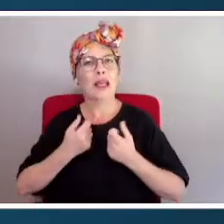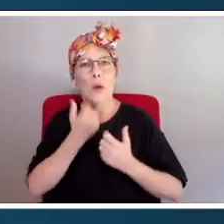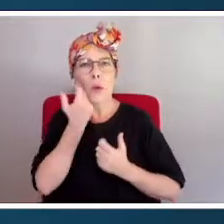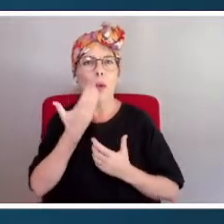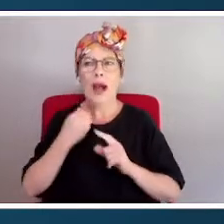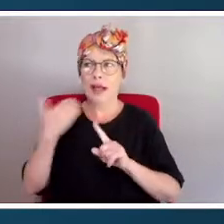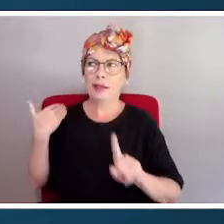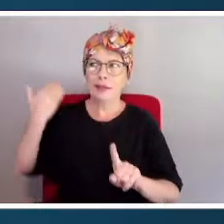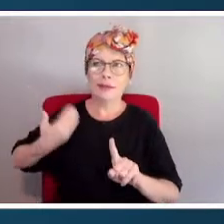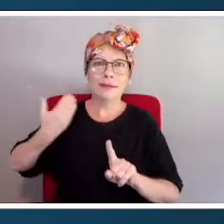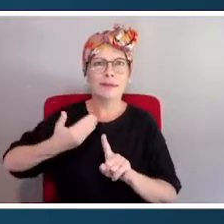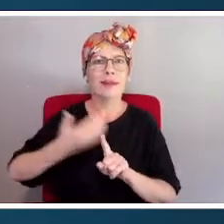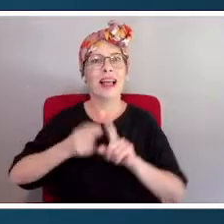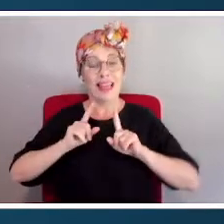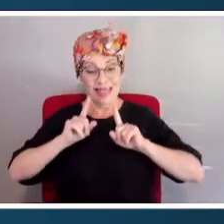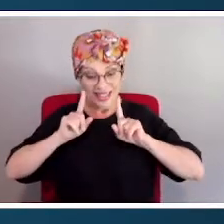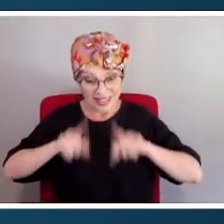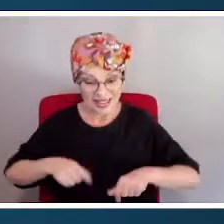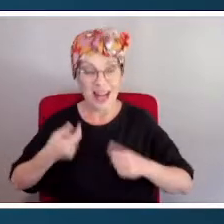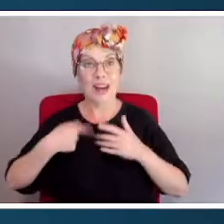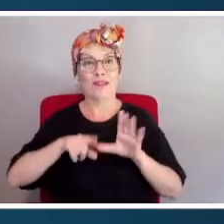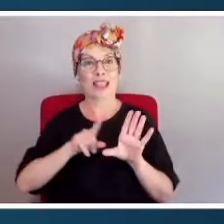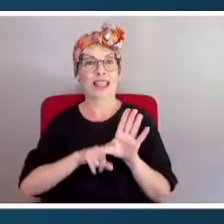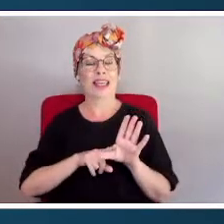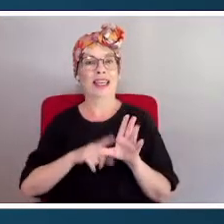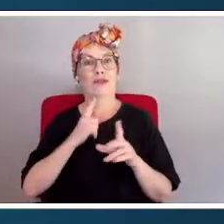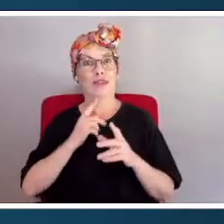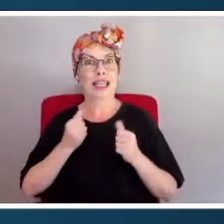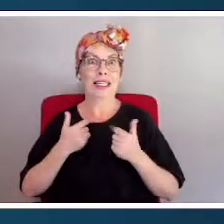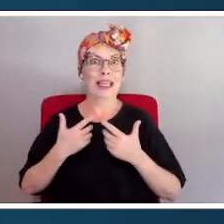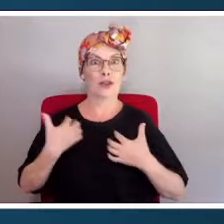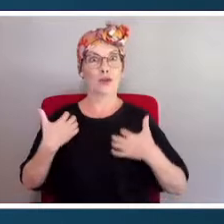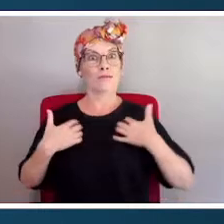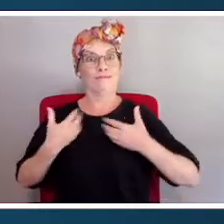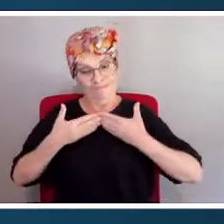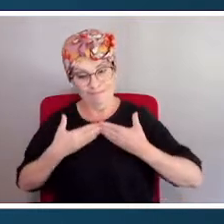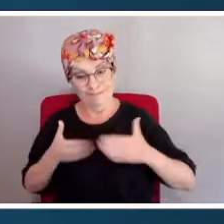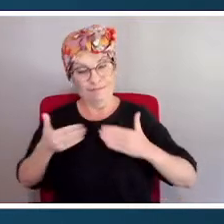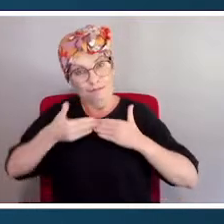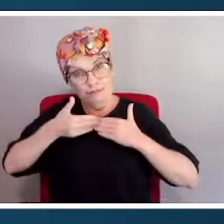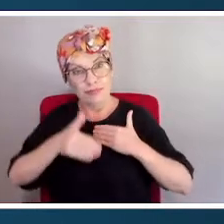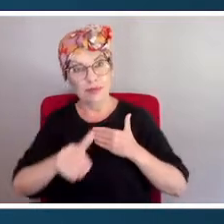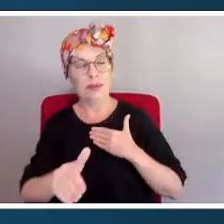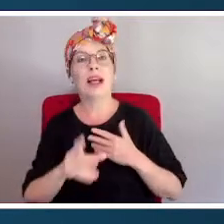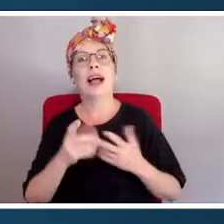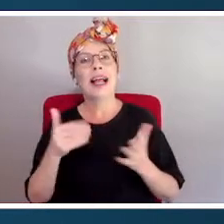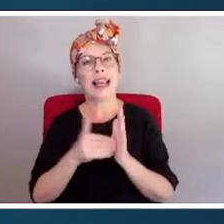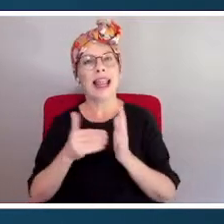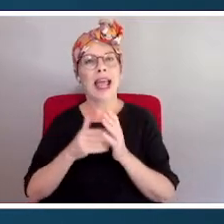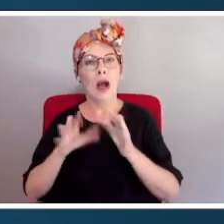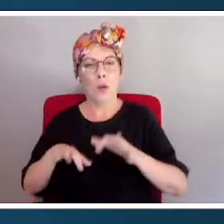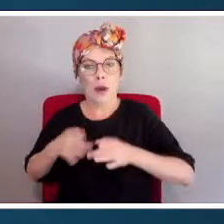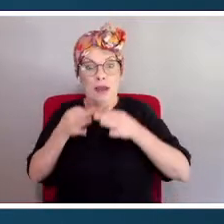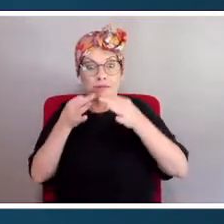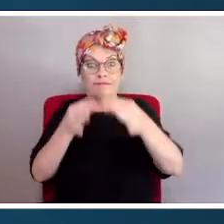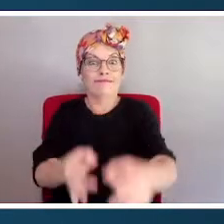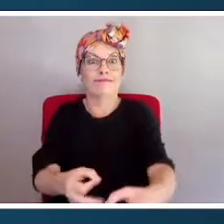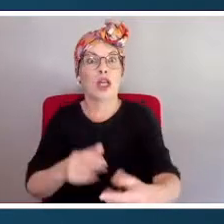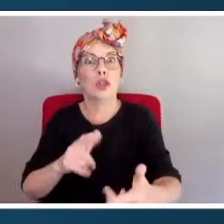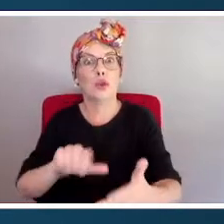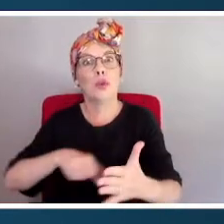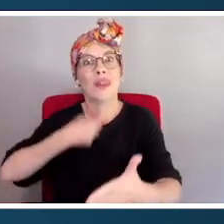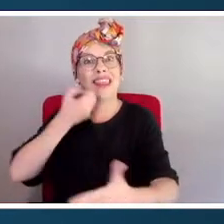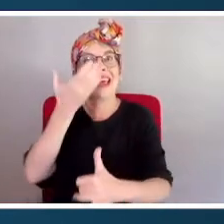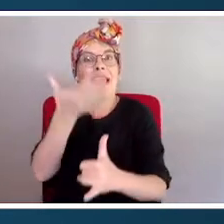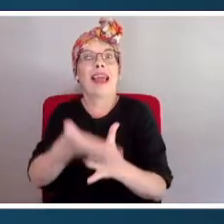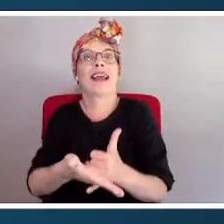the year. Now it's at the end of the year, and equally it marks just a wonderful representation of